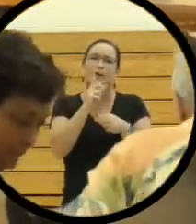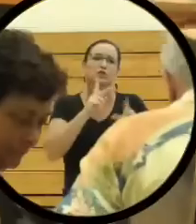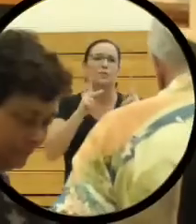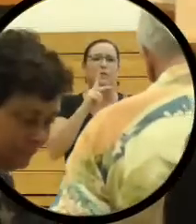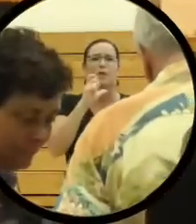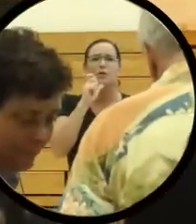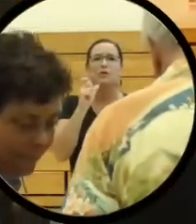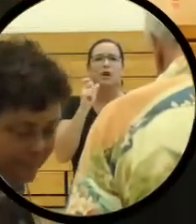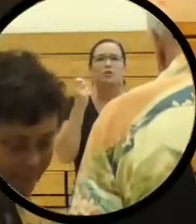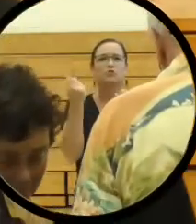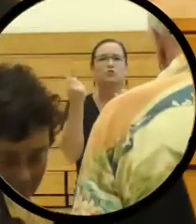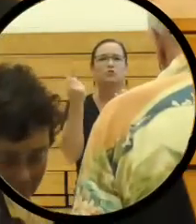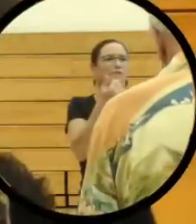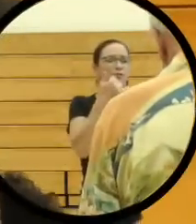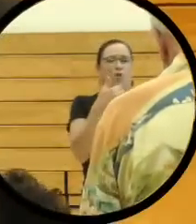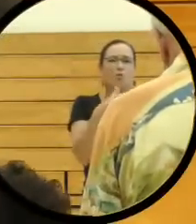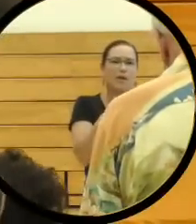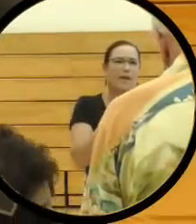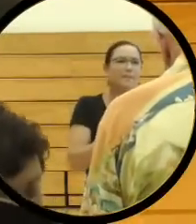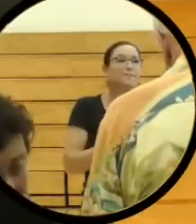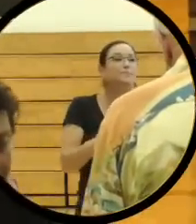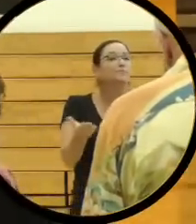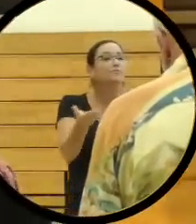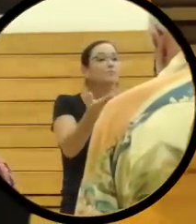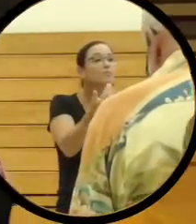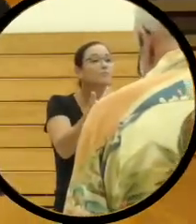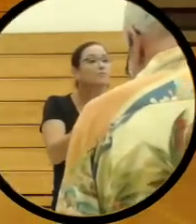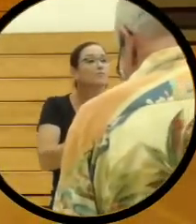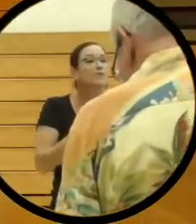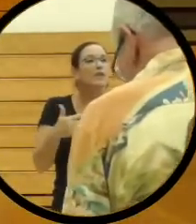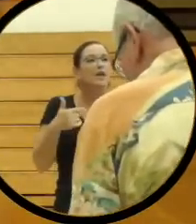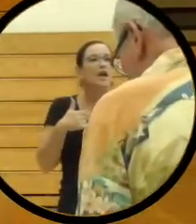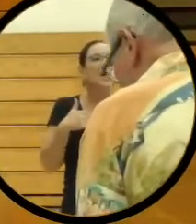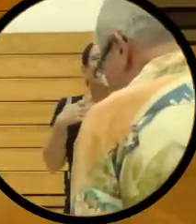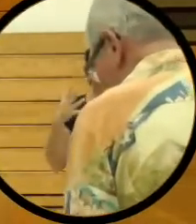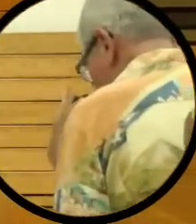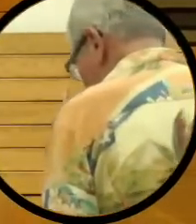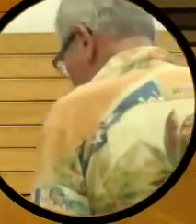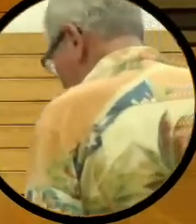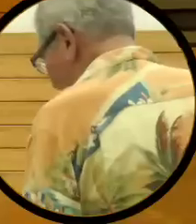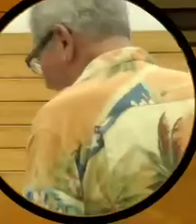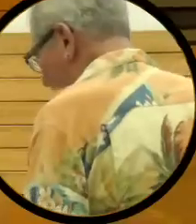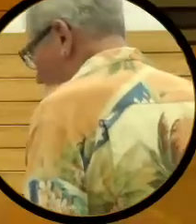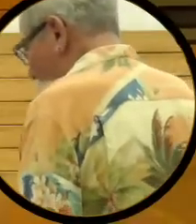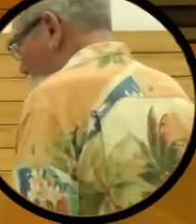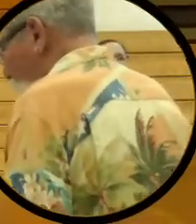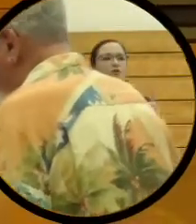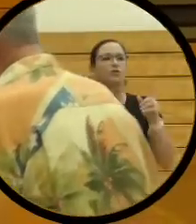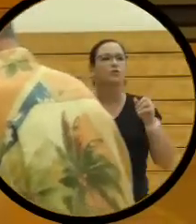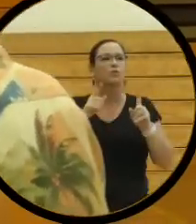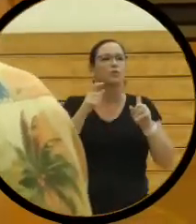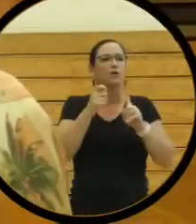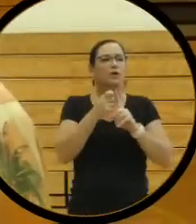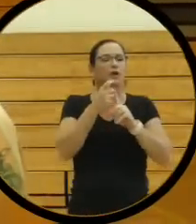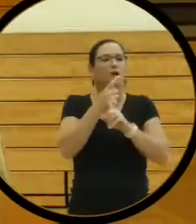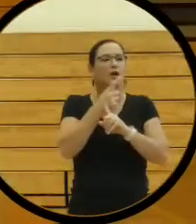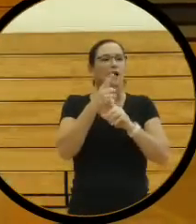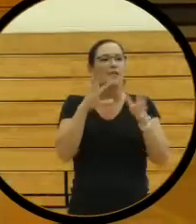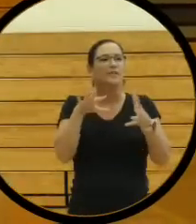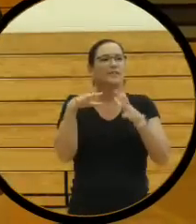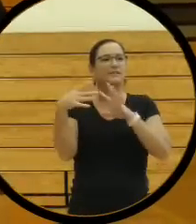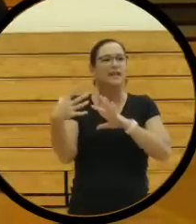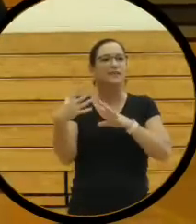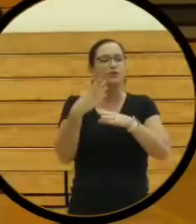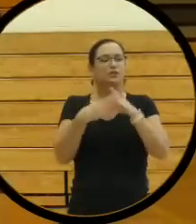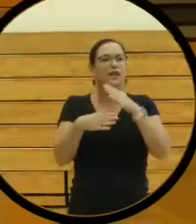way and so forth. Yes, sir. I want to get away from the disaster at hand and go back to the guys who